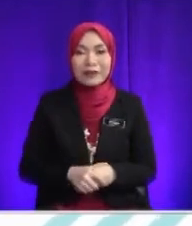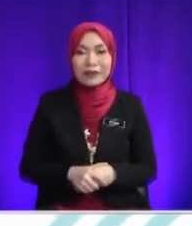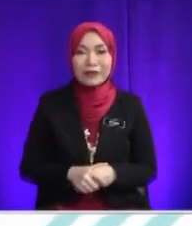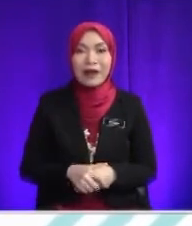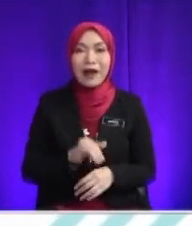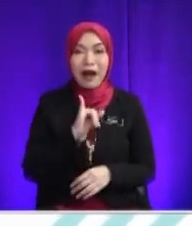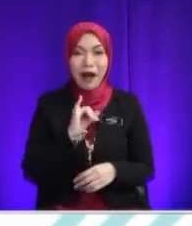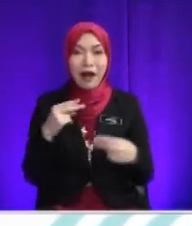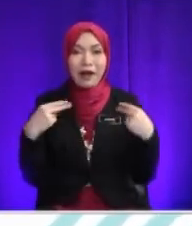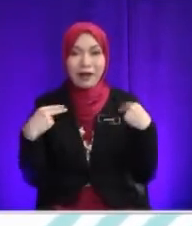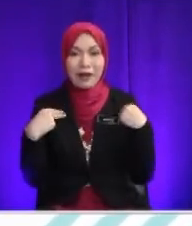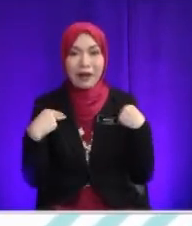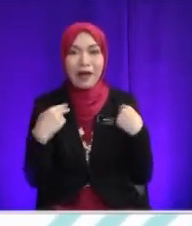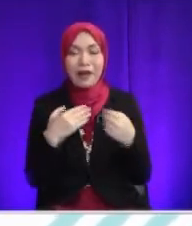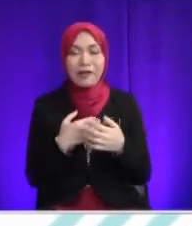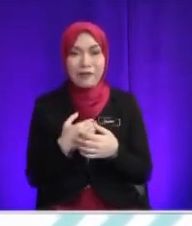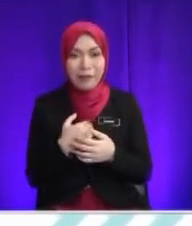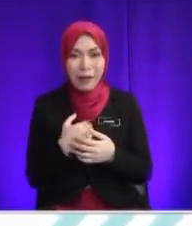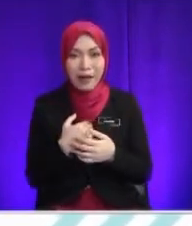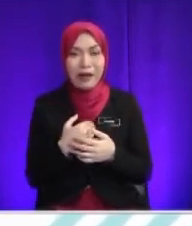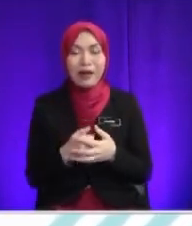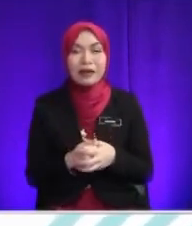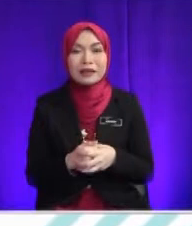I have my doubts about her innocence.